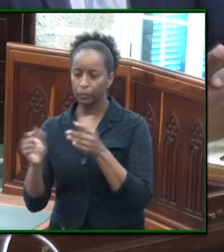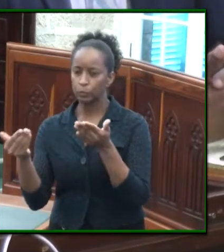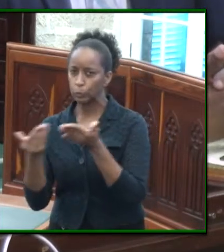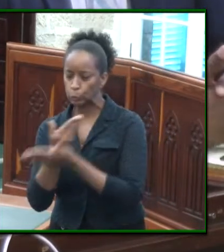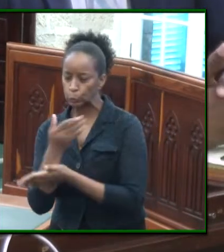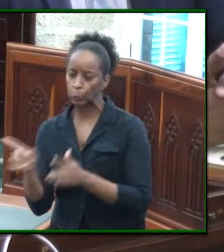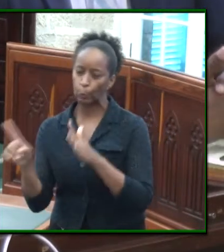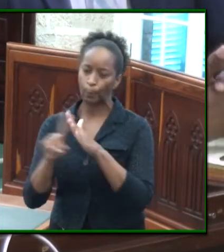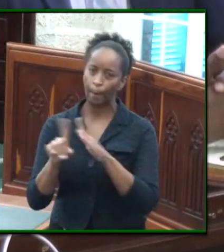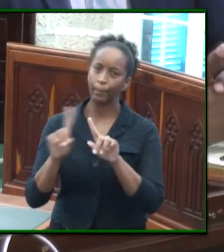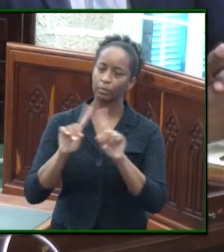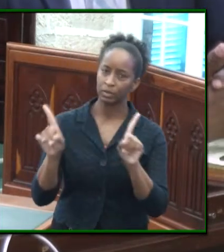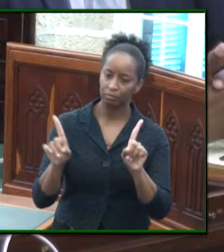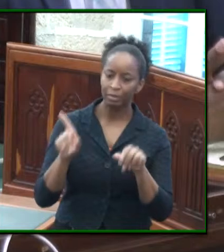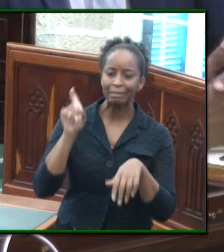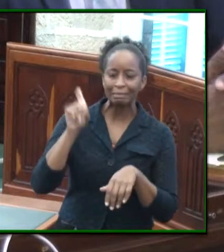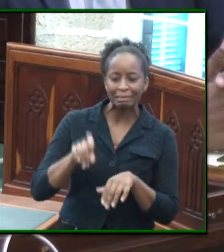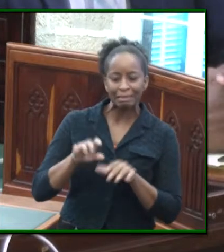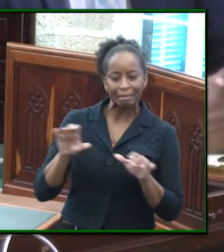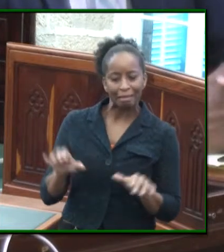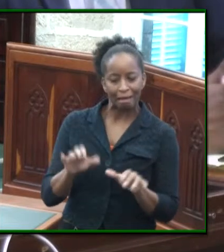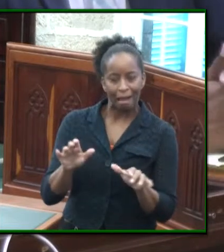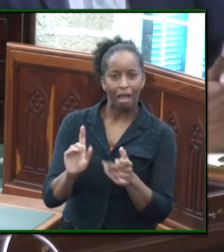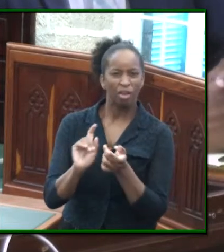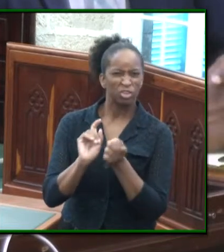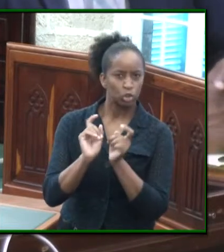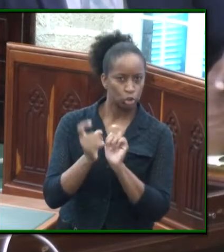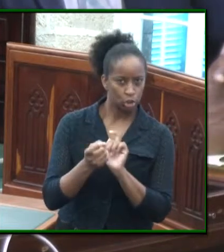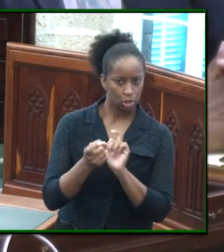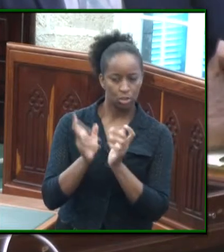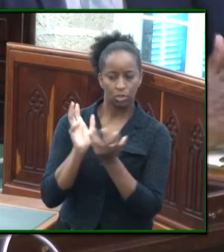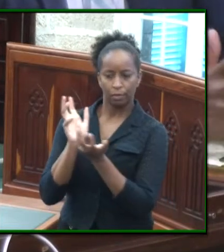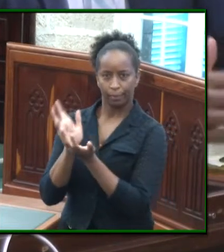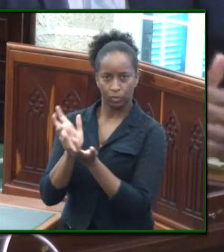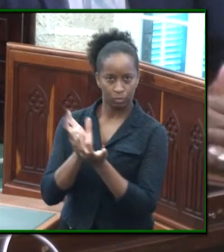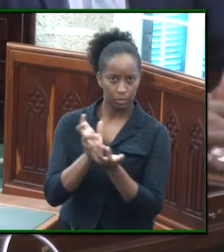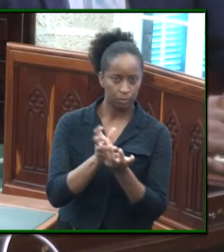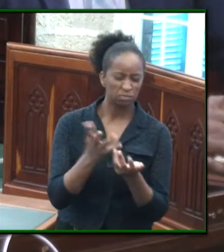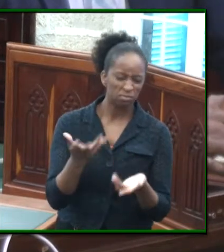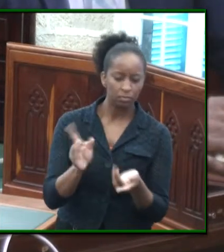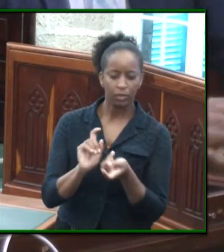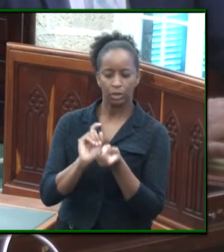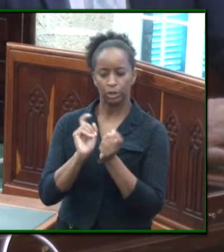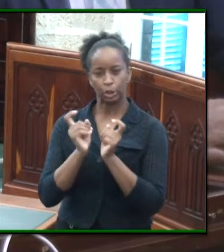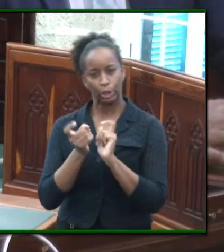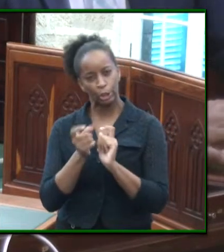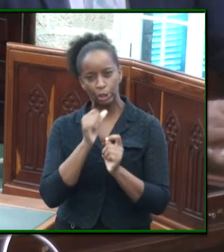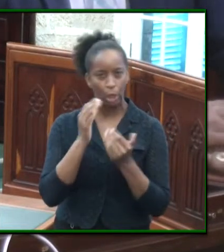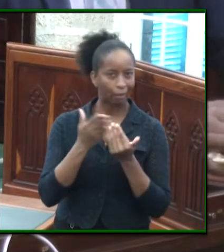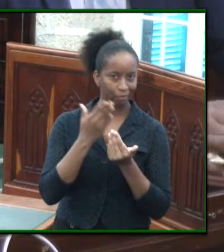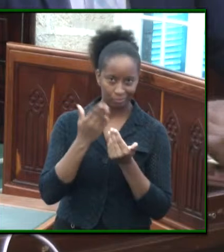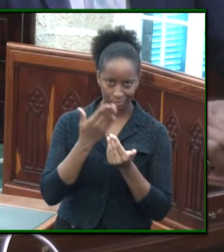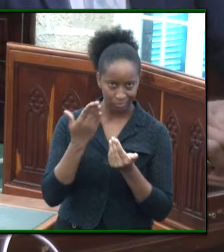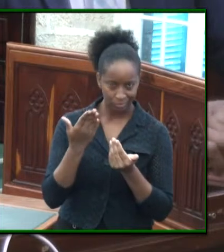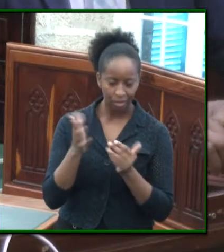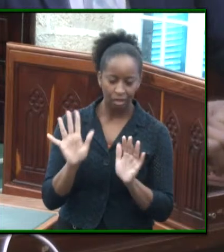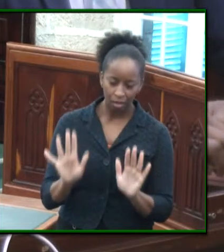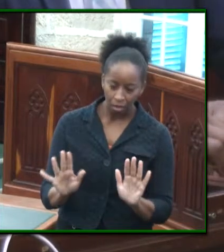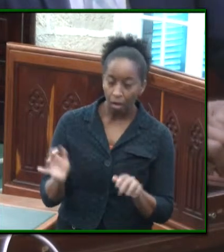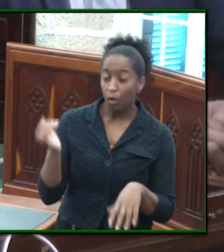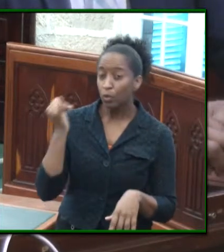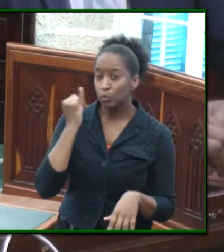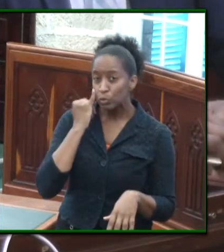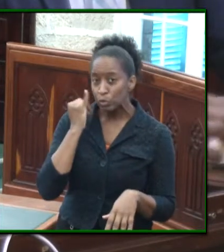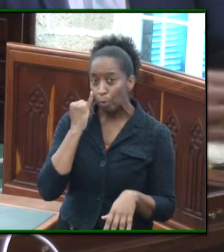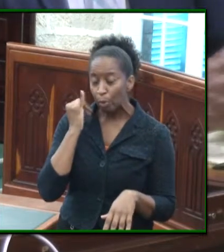it. But if we keep doing the same thing all the time without any willingness to